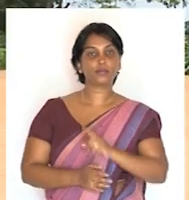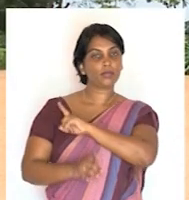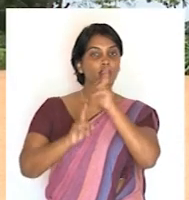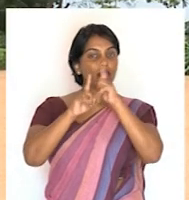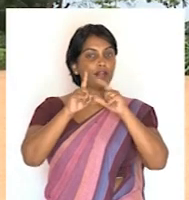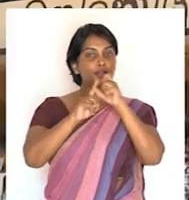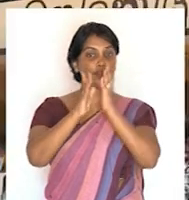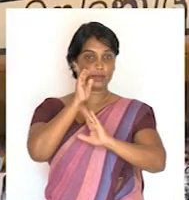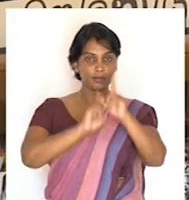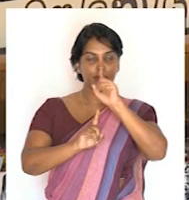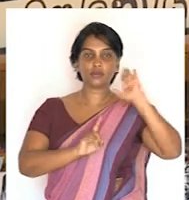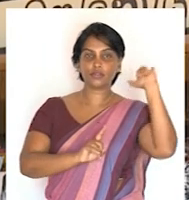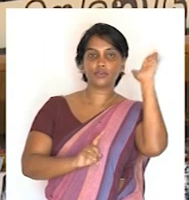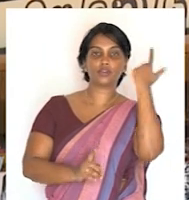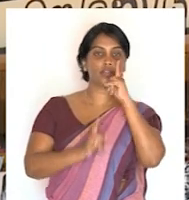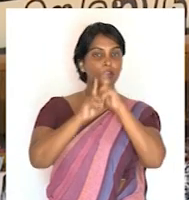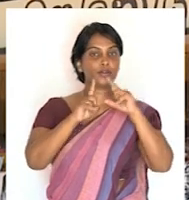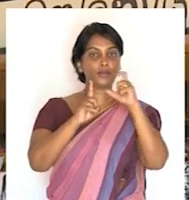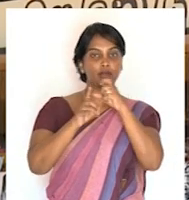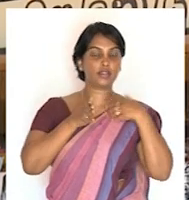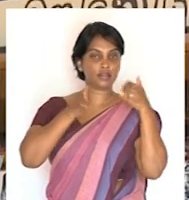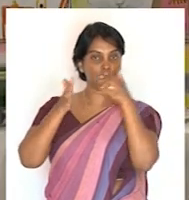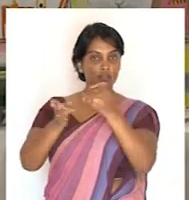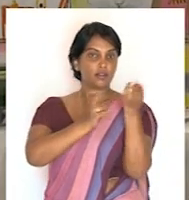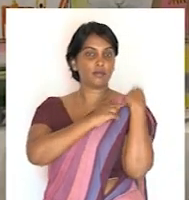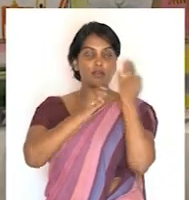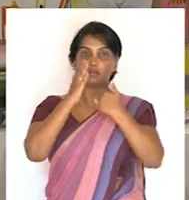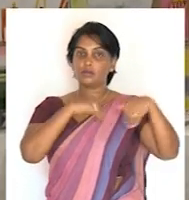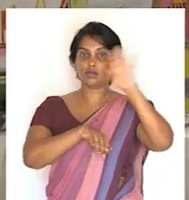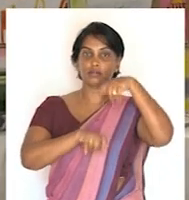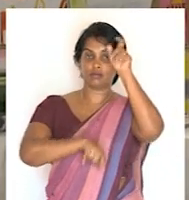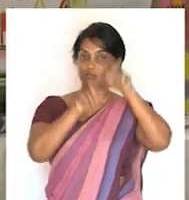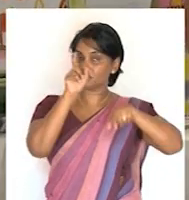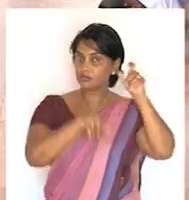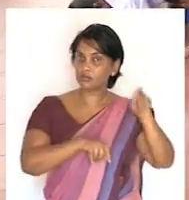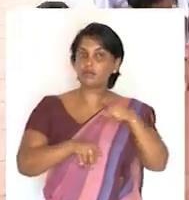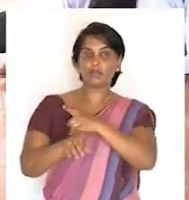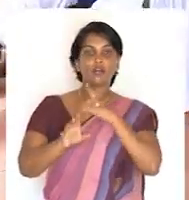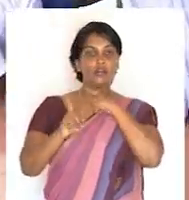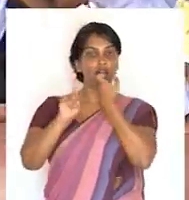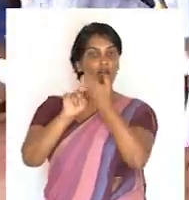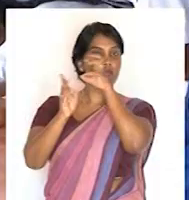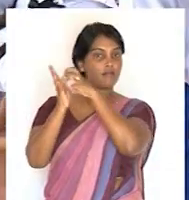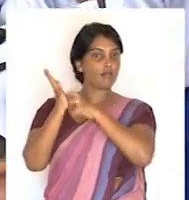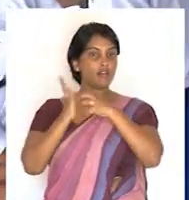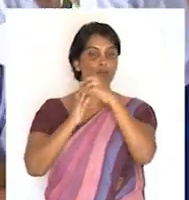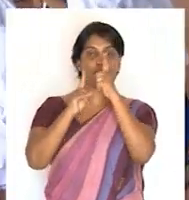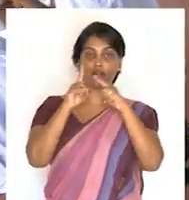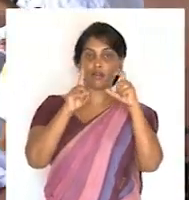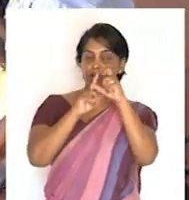of Education and the Zonal Education Unit are joined together to find schools for these children in every